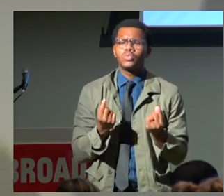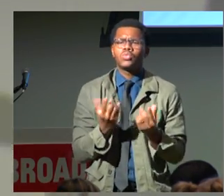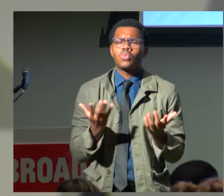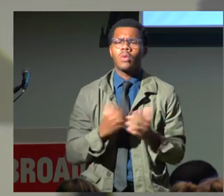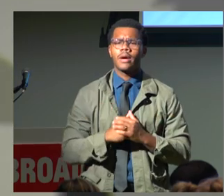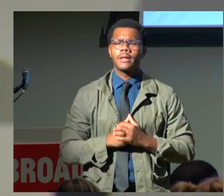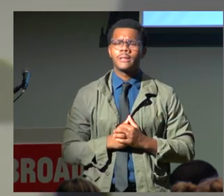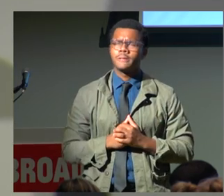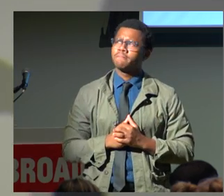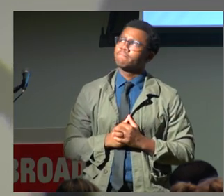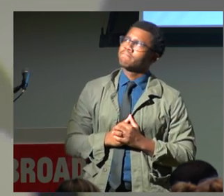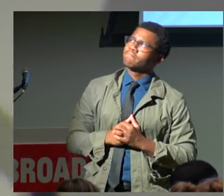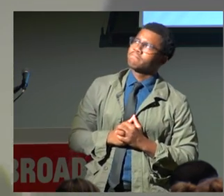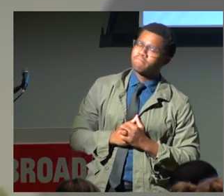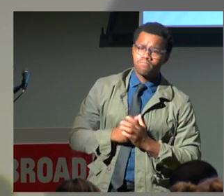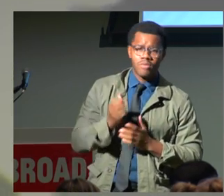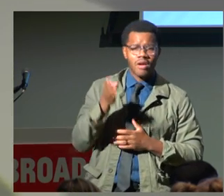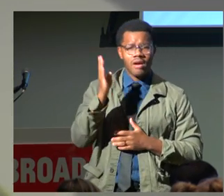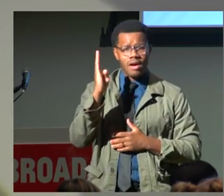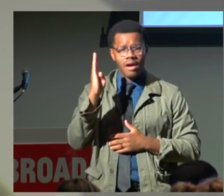mean, I believe in God.